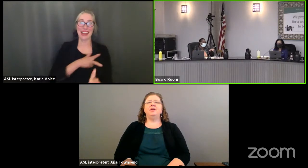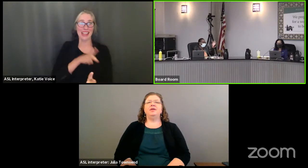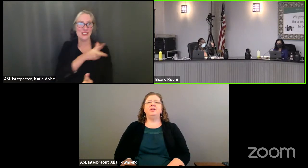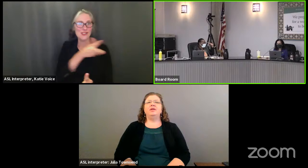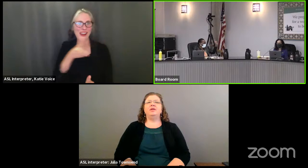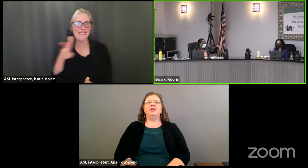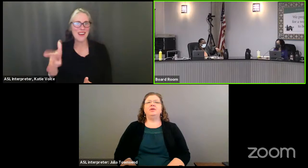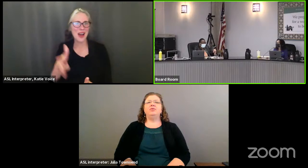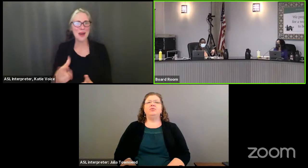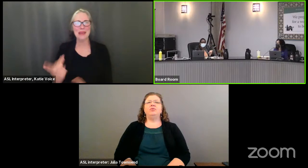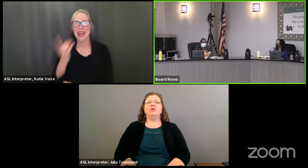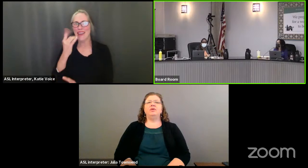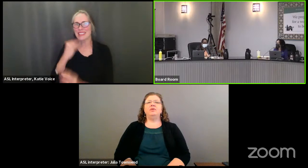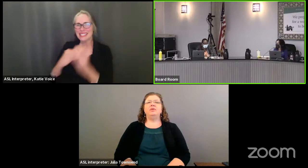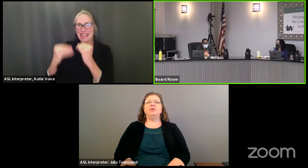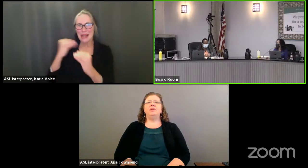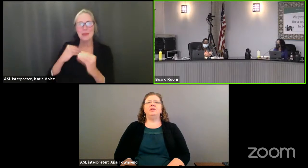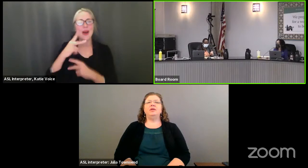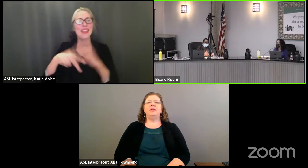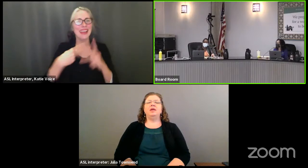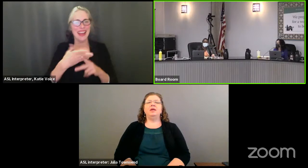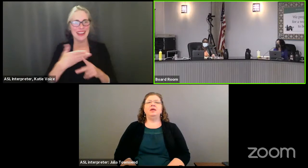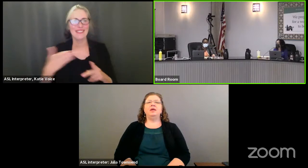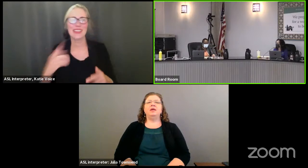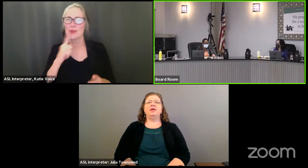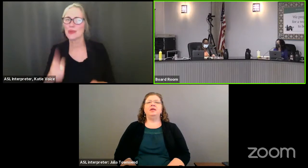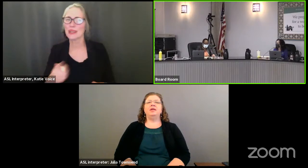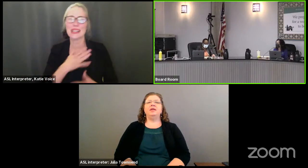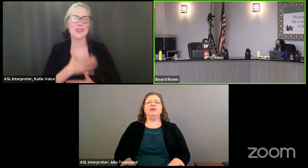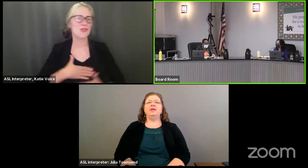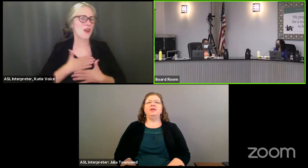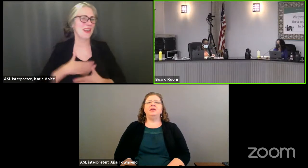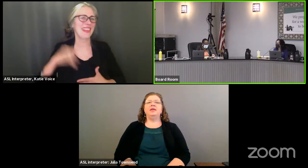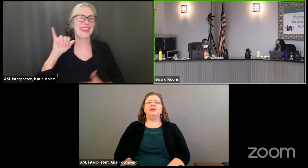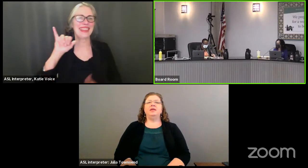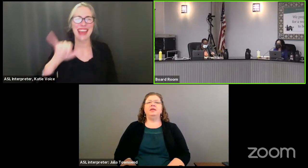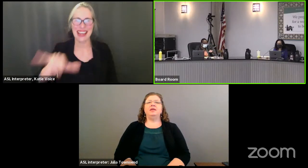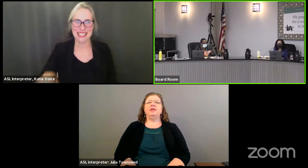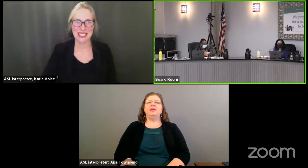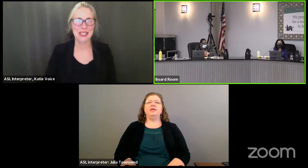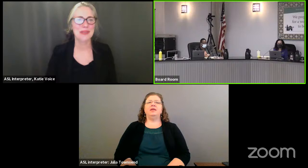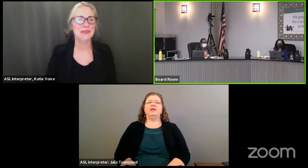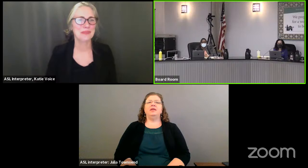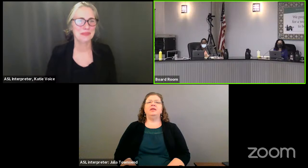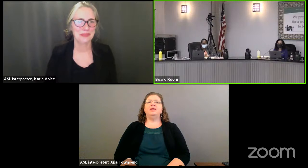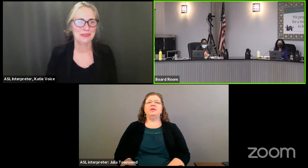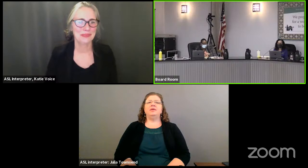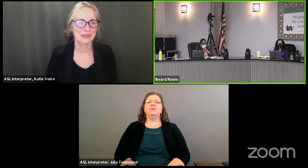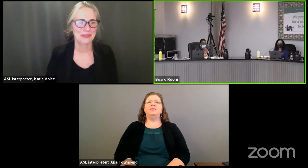had the snack bar, doing that type of thing, and so it was really good, and I really appreciated the production and all the